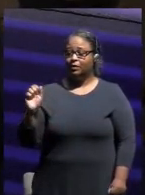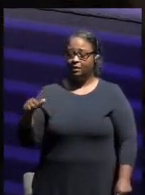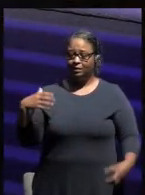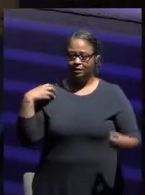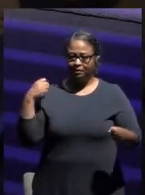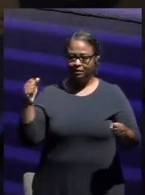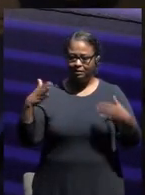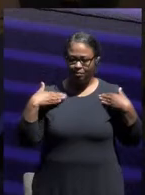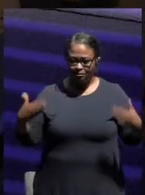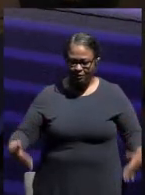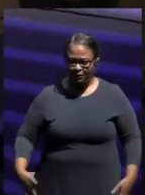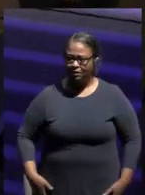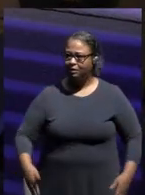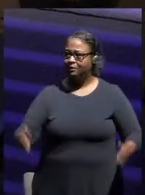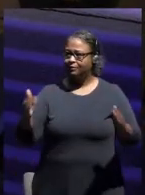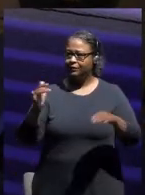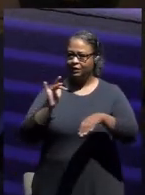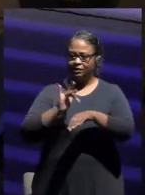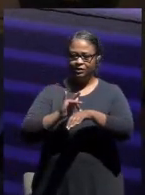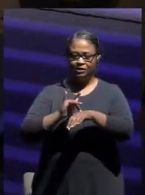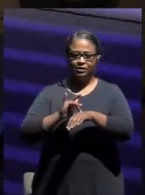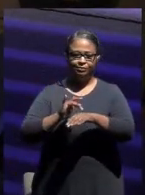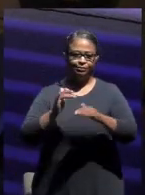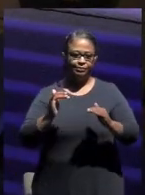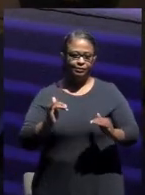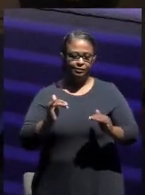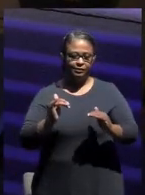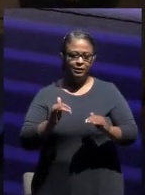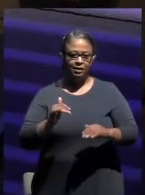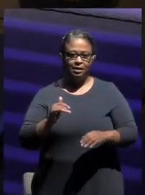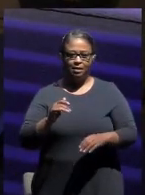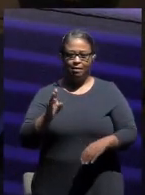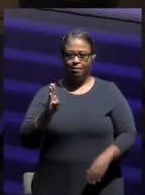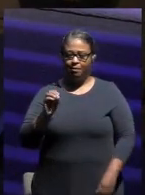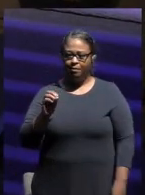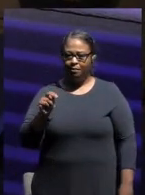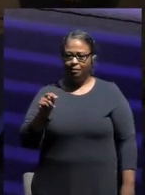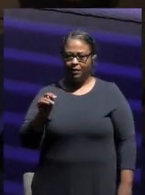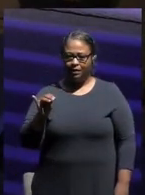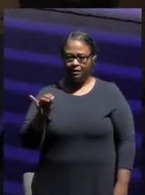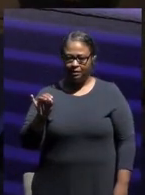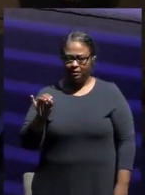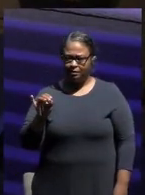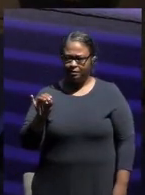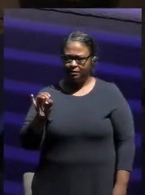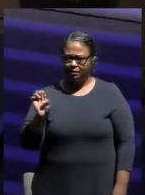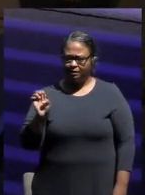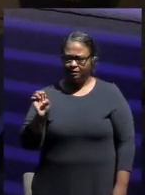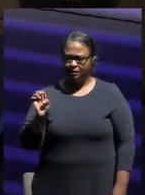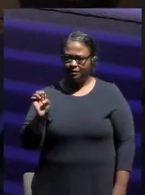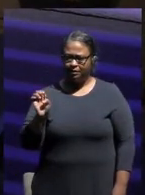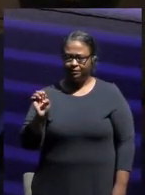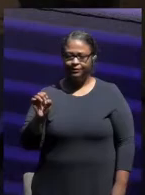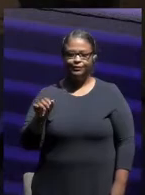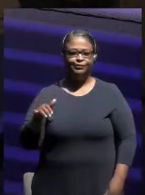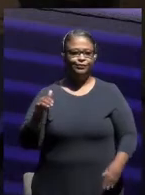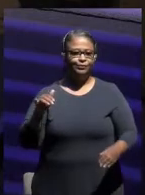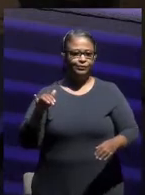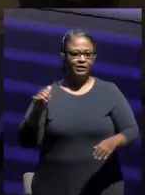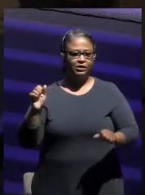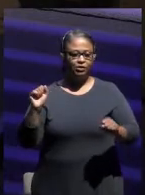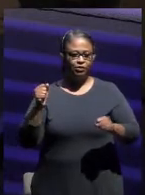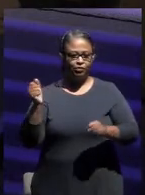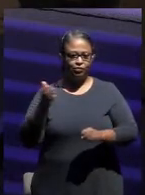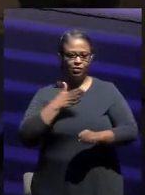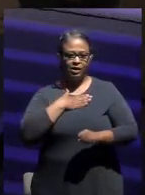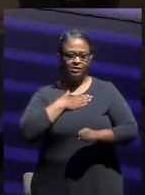We're asking, Lord, that you would touch Bonnie Yen, Lord God. Lord, that your grace and your mercy, God, would be extended to her. And Lord, that